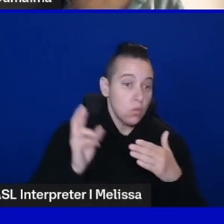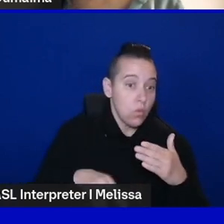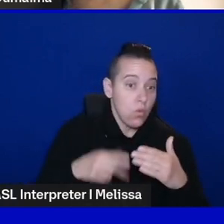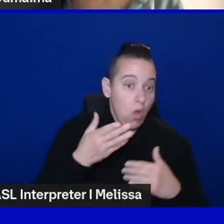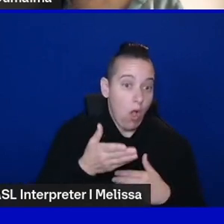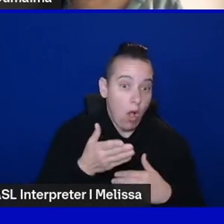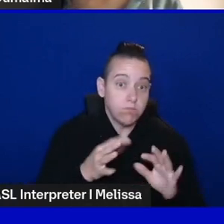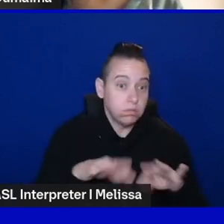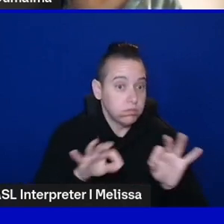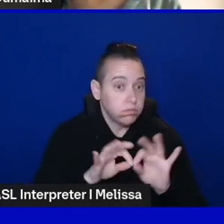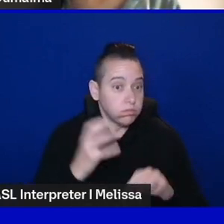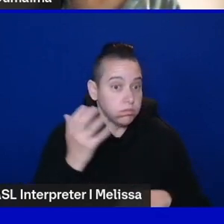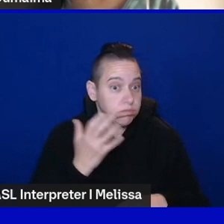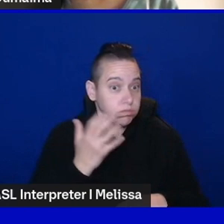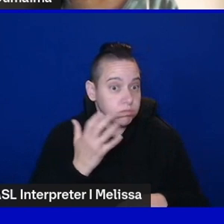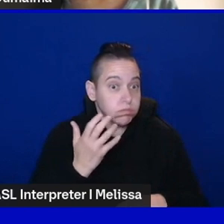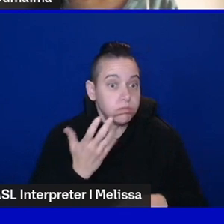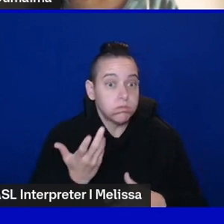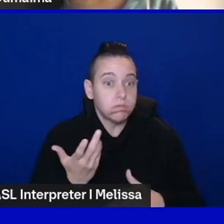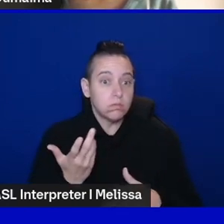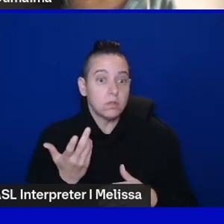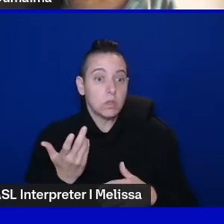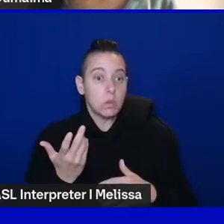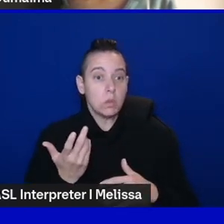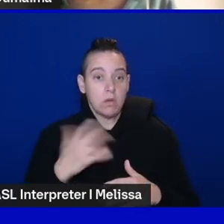pretty significant. So we have